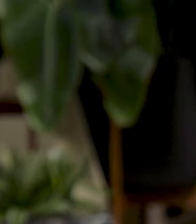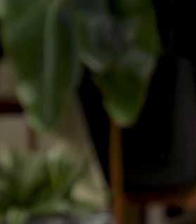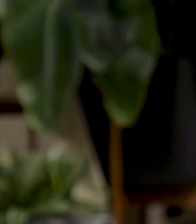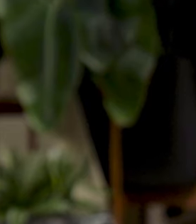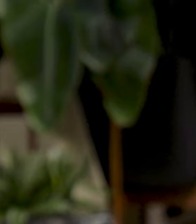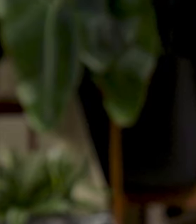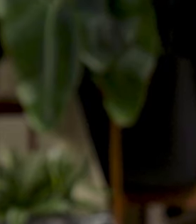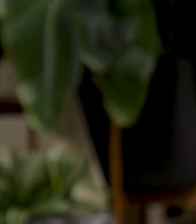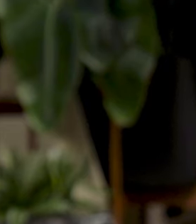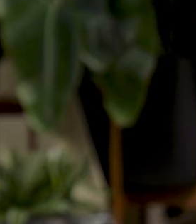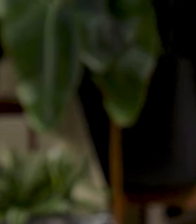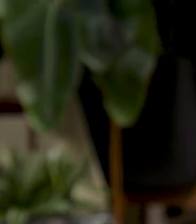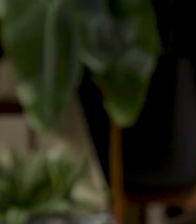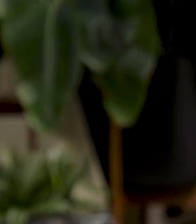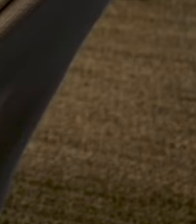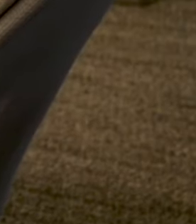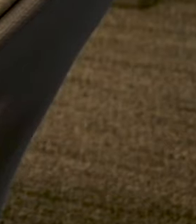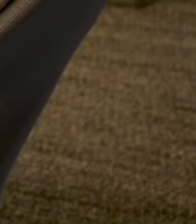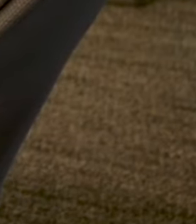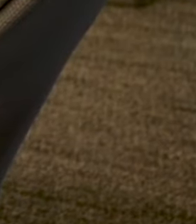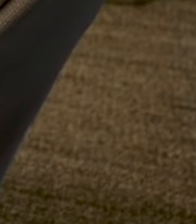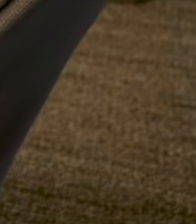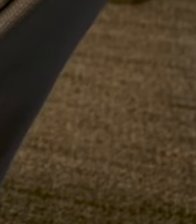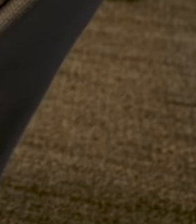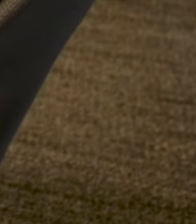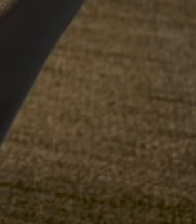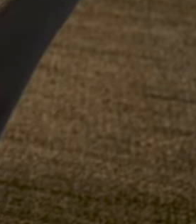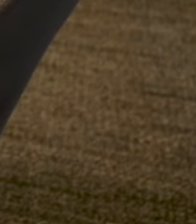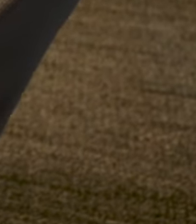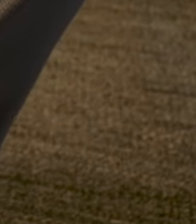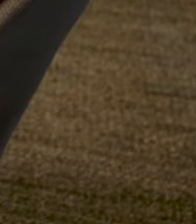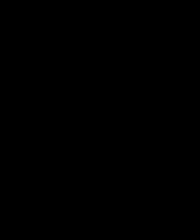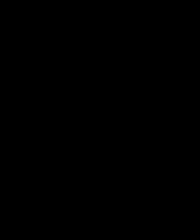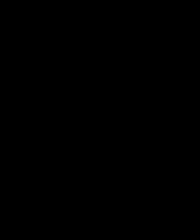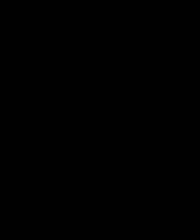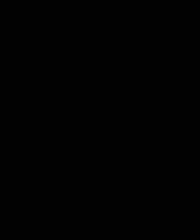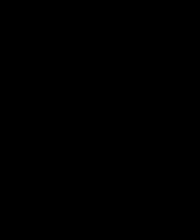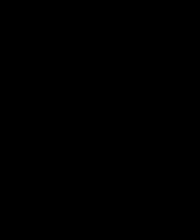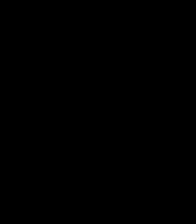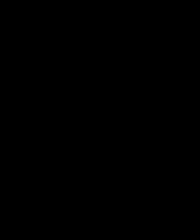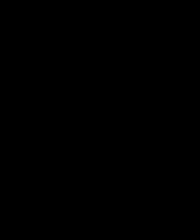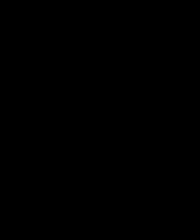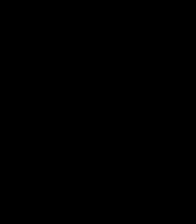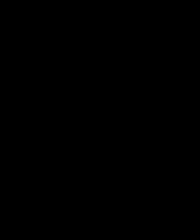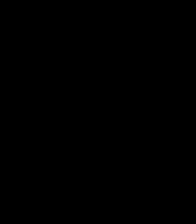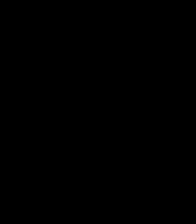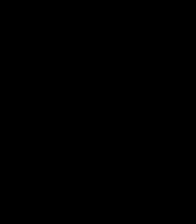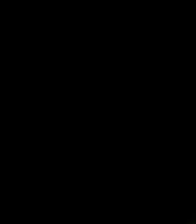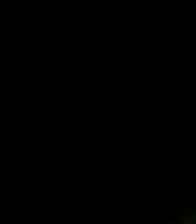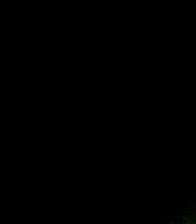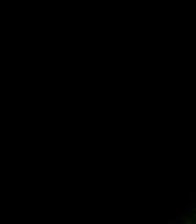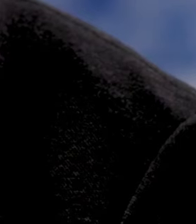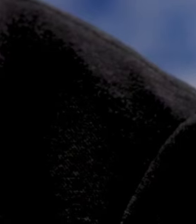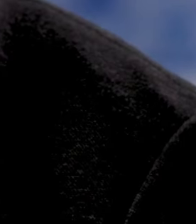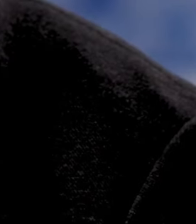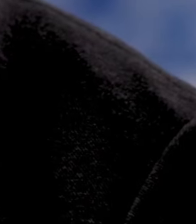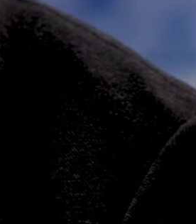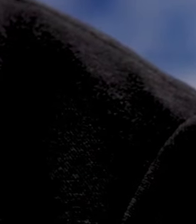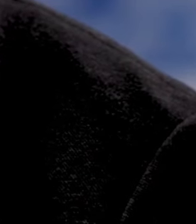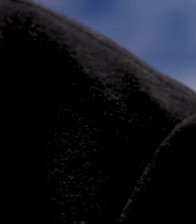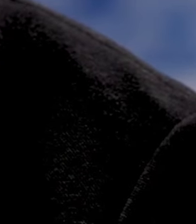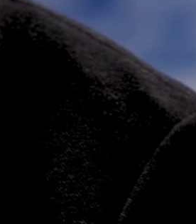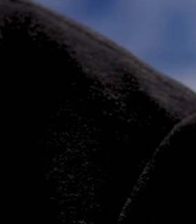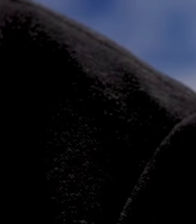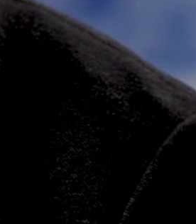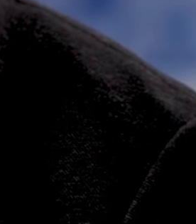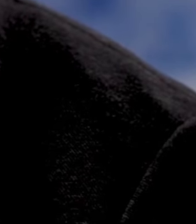they'll find that they're opening up that talent pool to a different set of skill sets and more candidates that are probably closely aligned to the job. So I think it's really